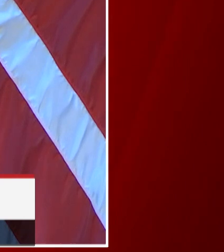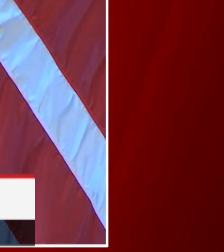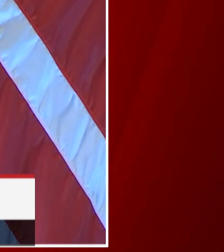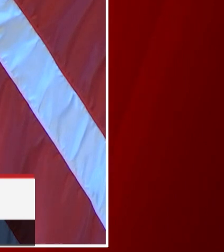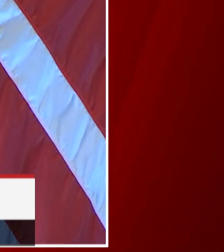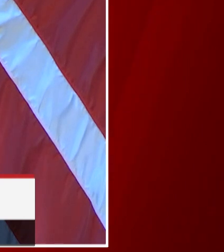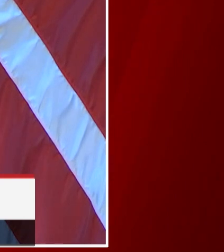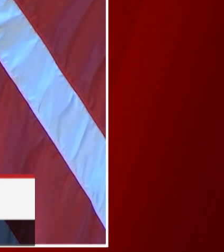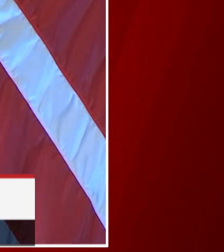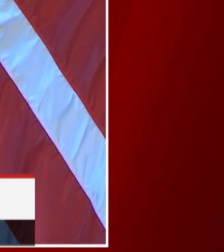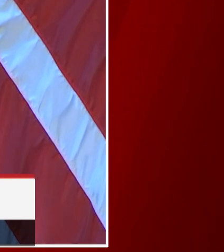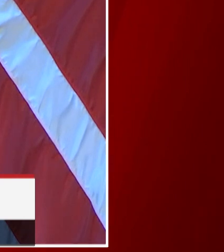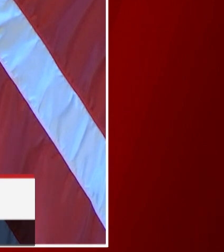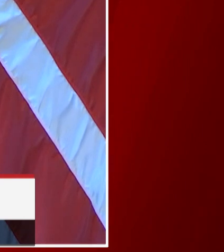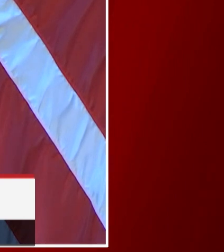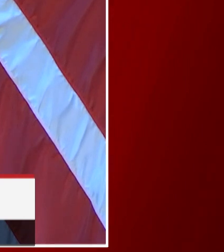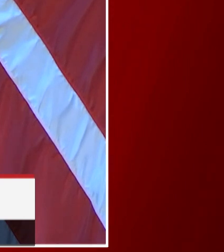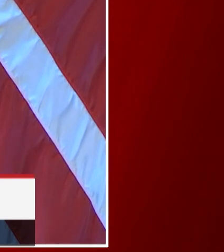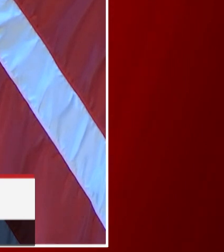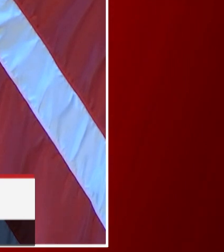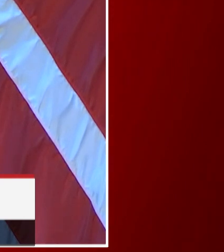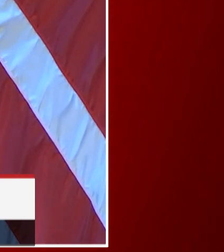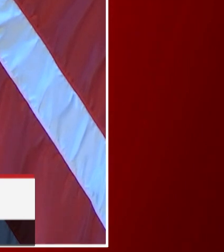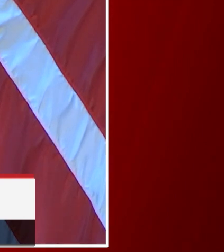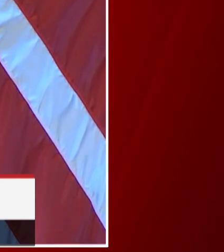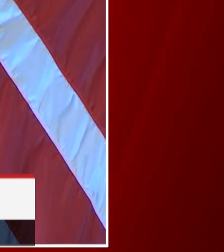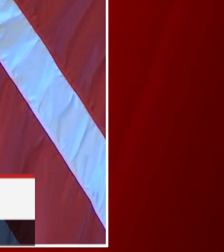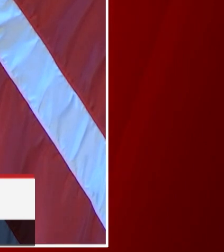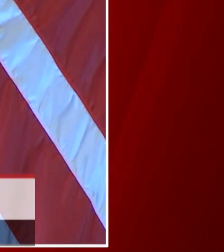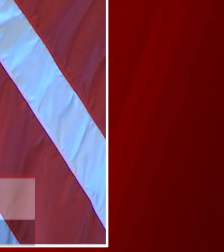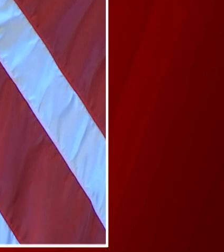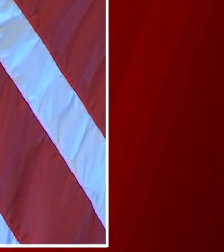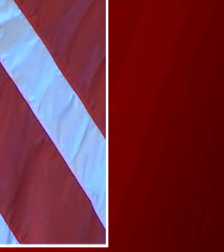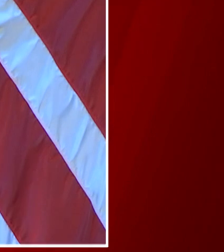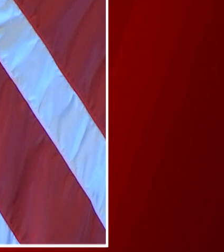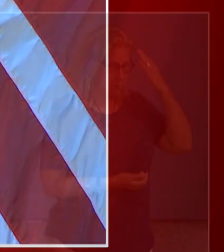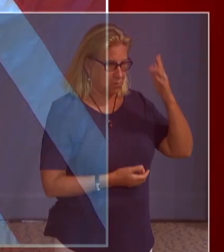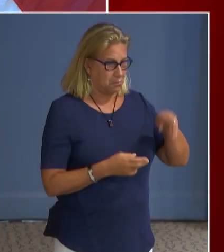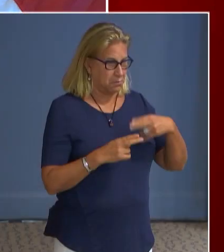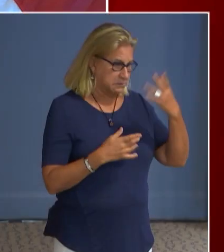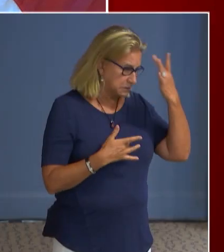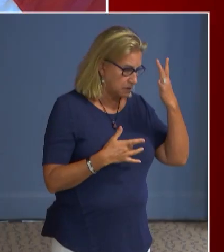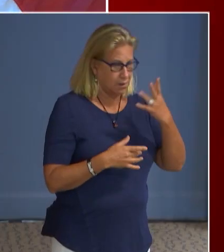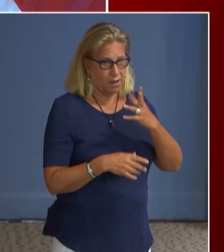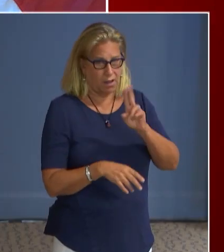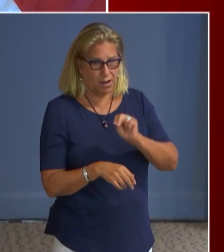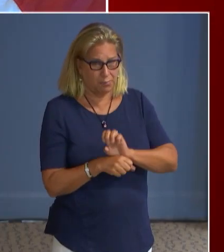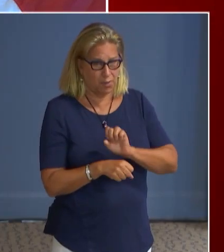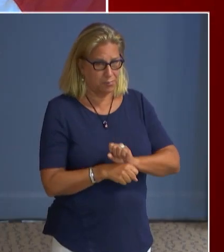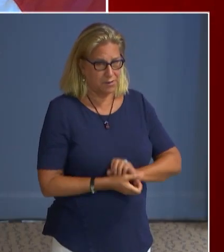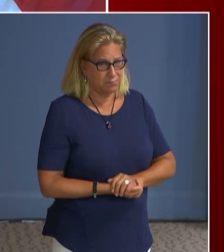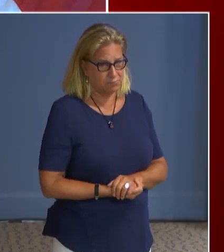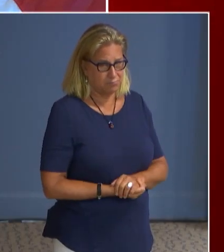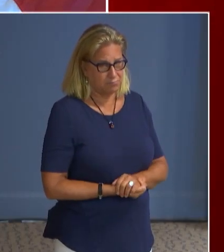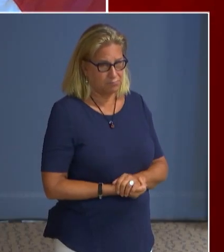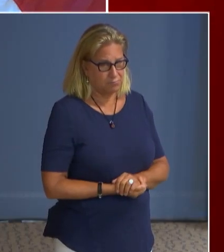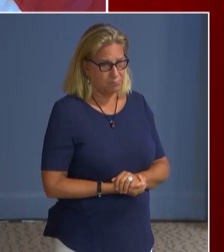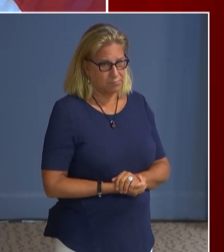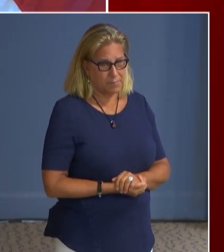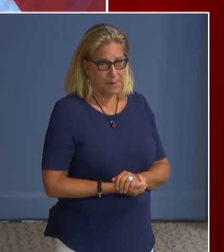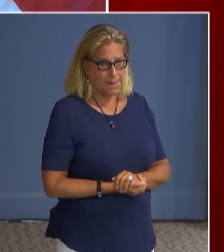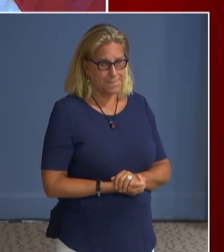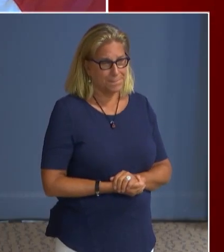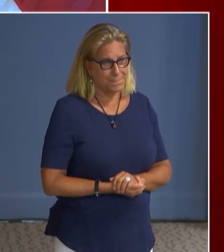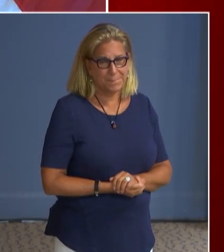trouble getting? I'm not aware of that, Mark, but certainly we want to encourage them to be in touch with the Department of